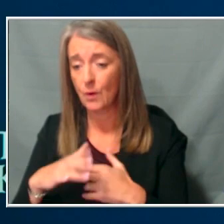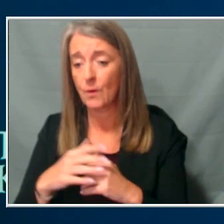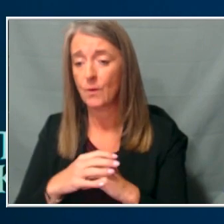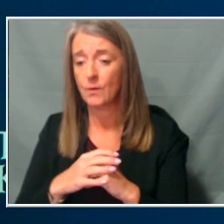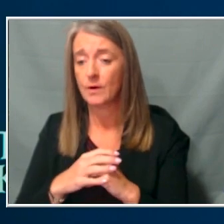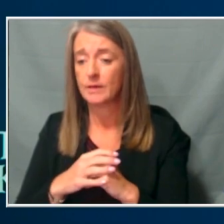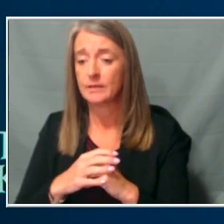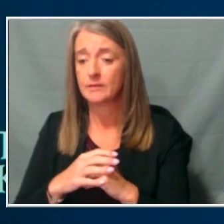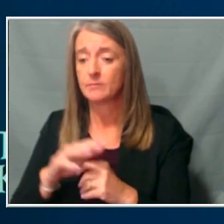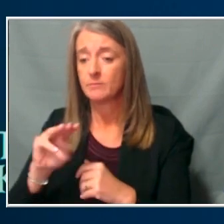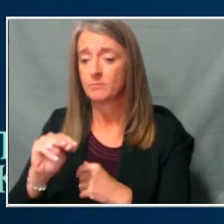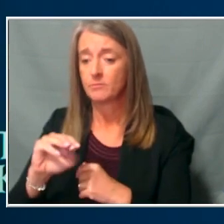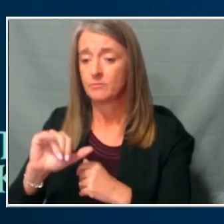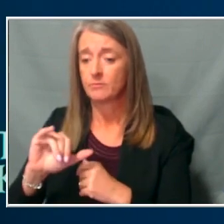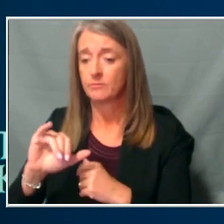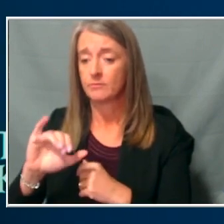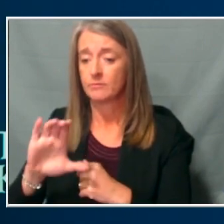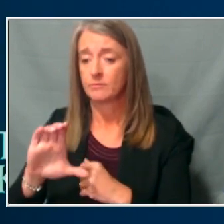Michelle's case,